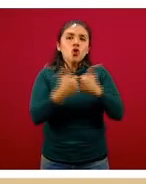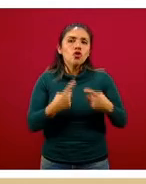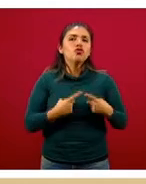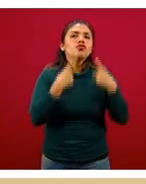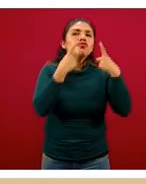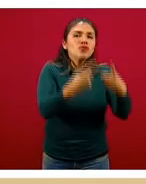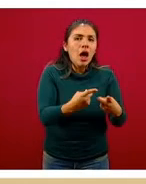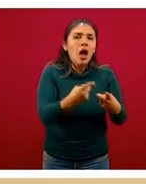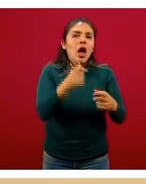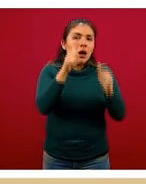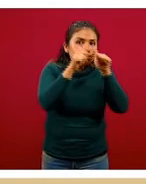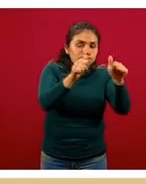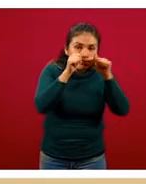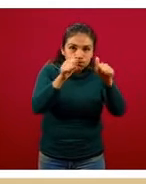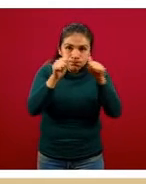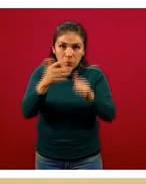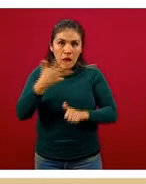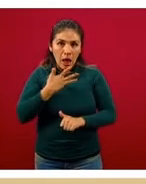is